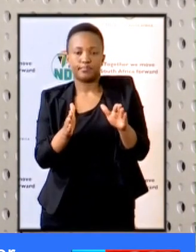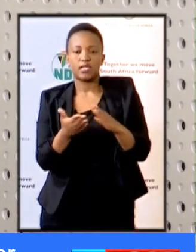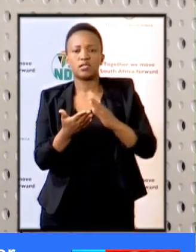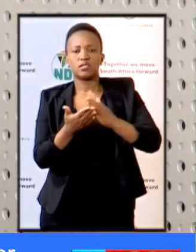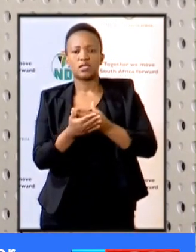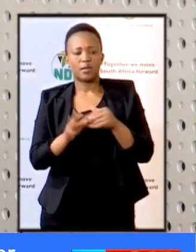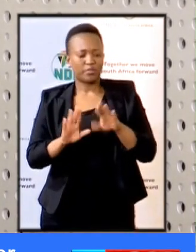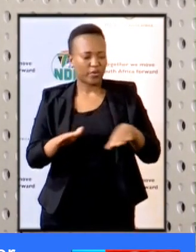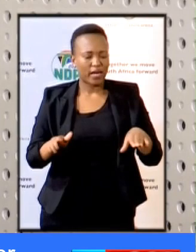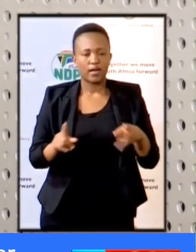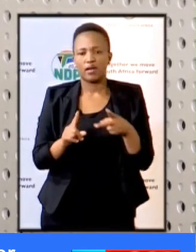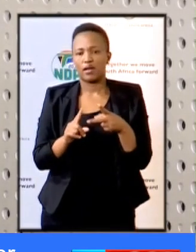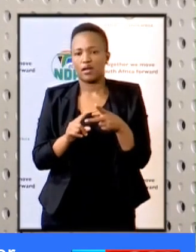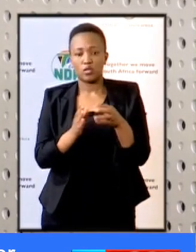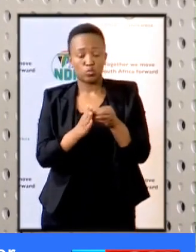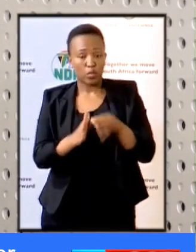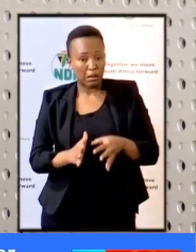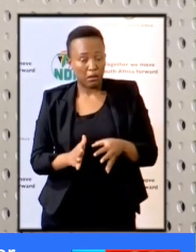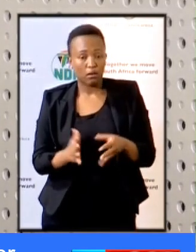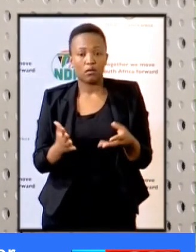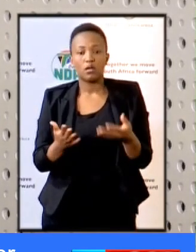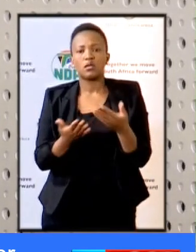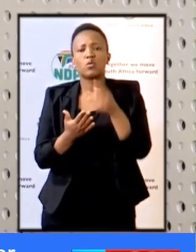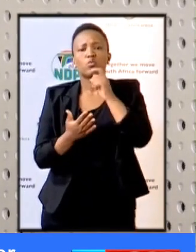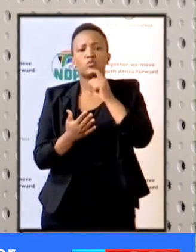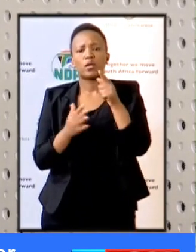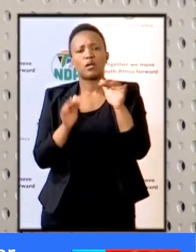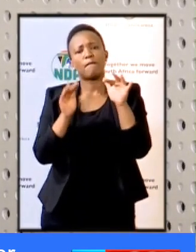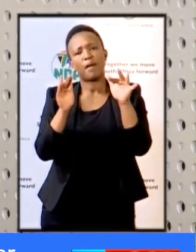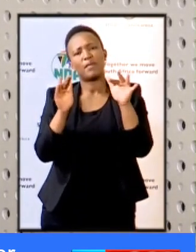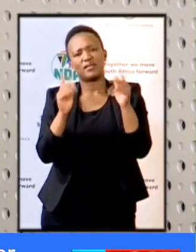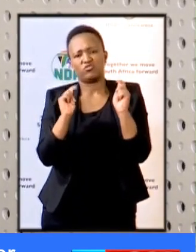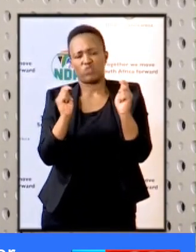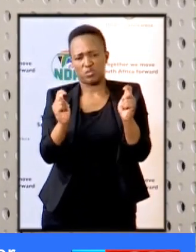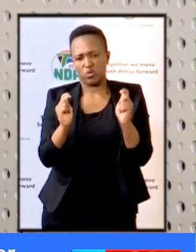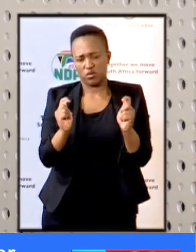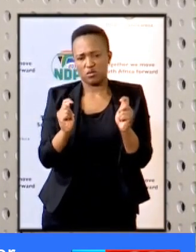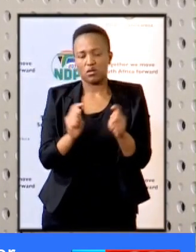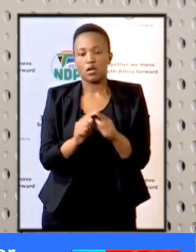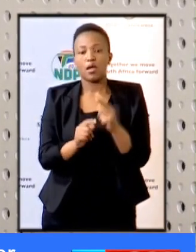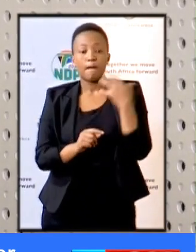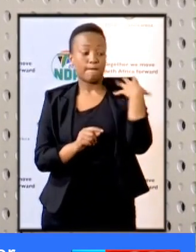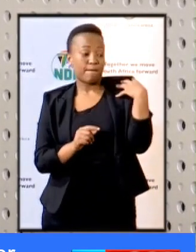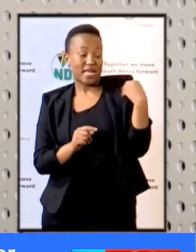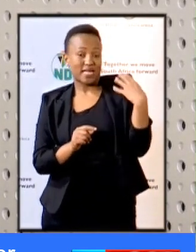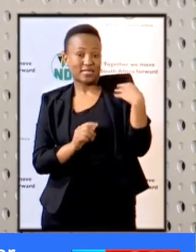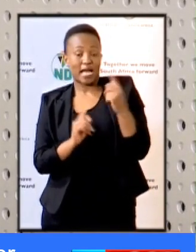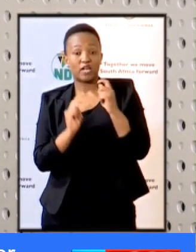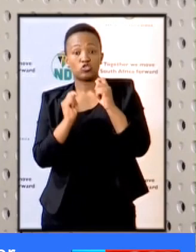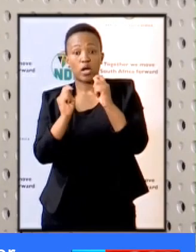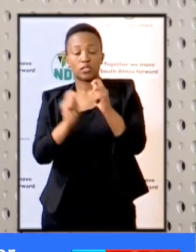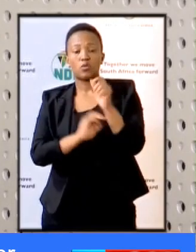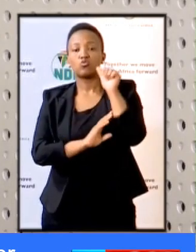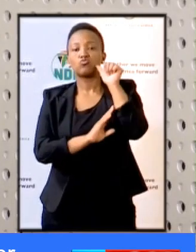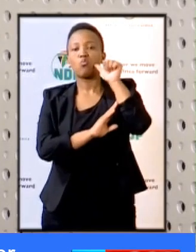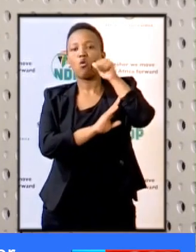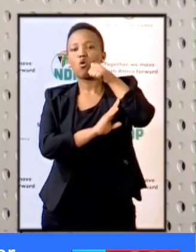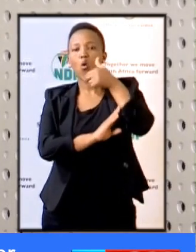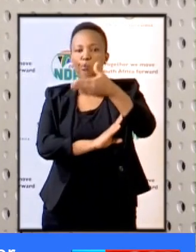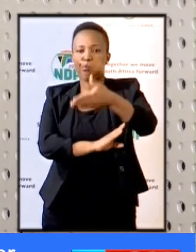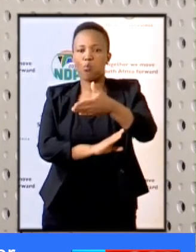and students that will also use public transport. The Minister of Transport will be here tomorrow at 2